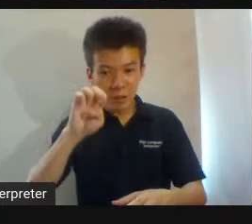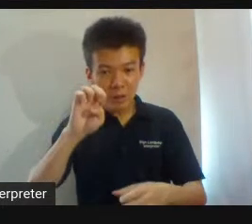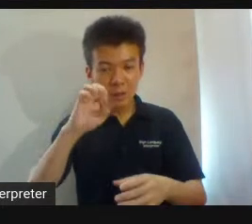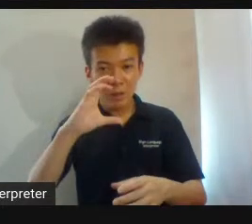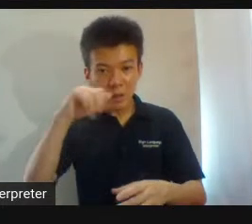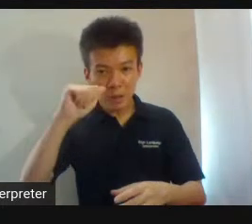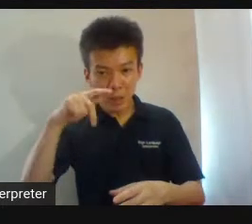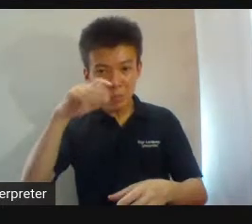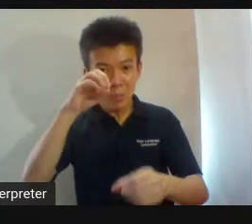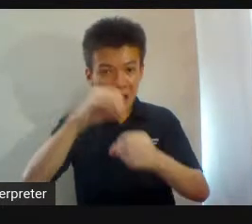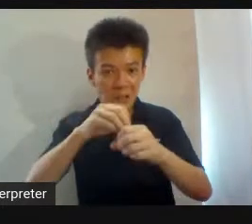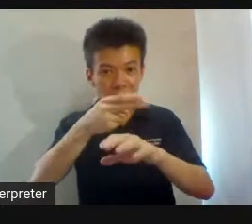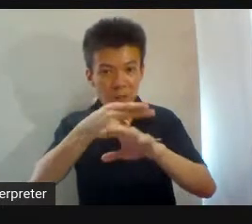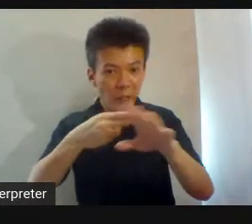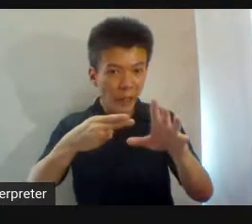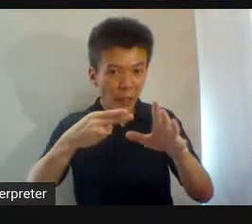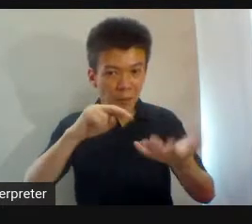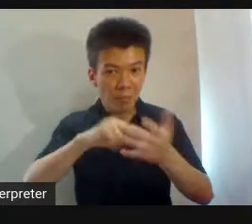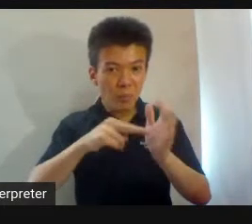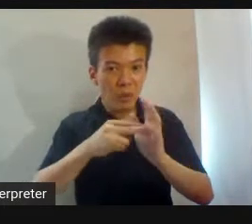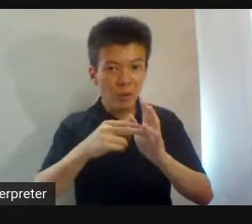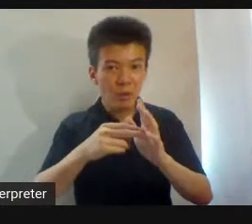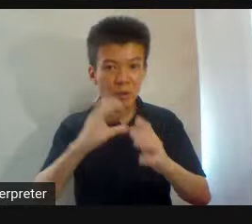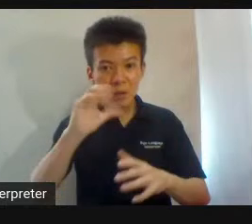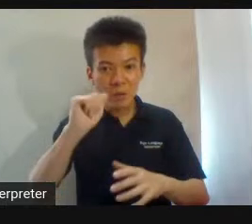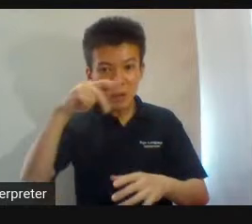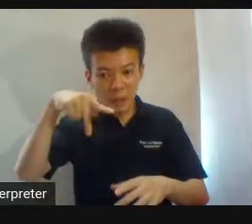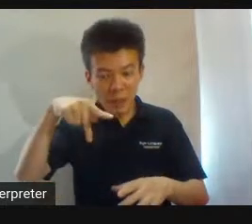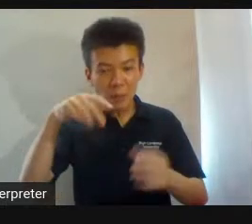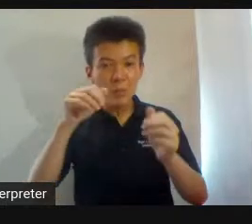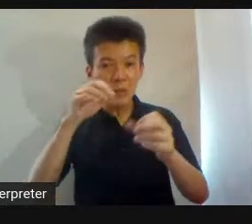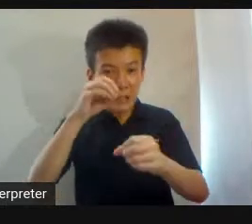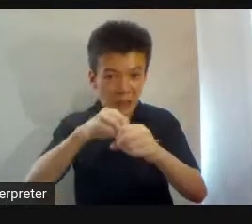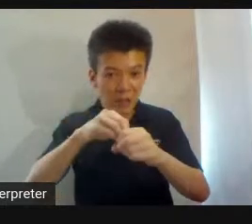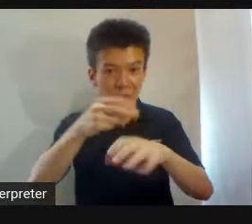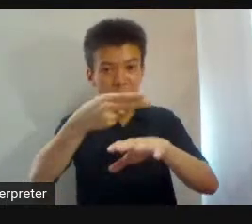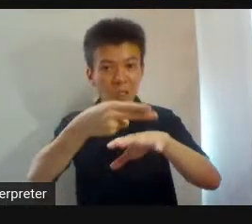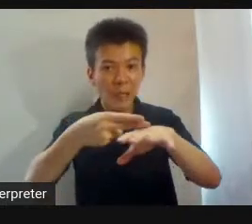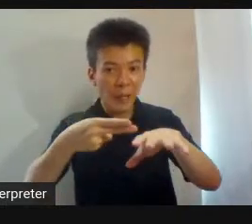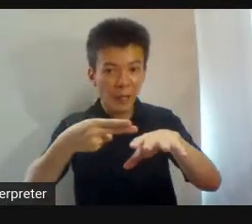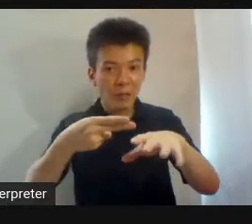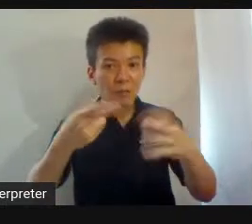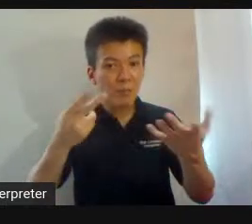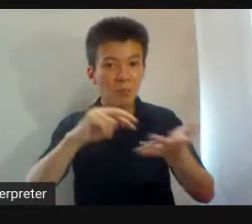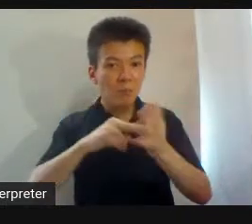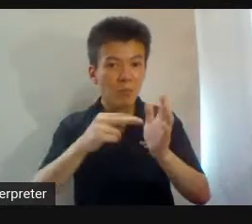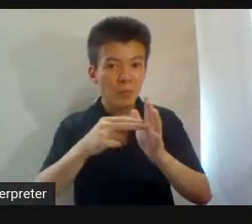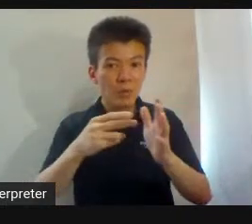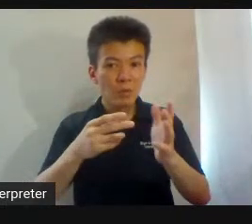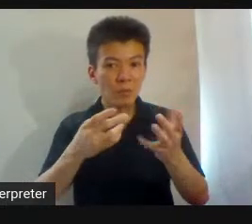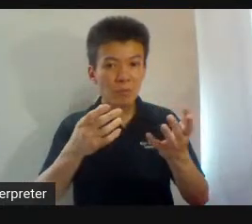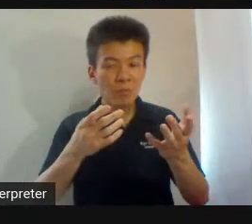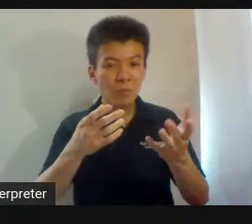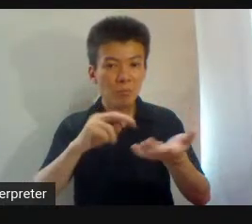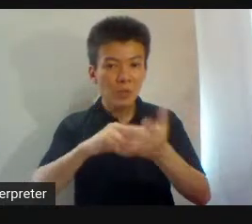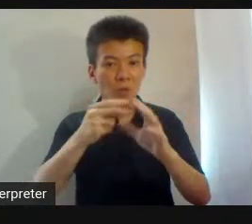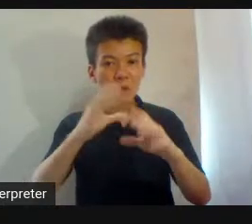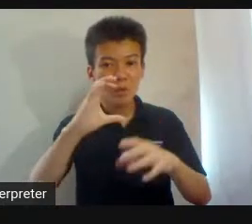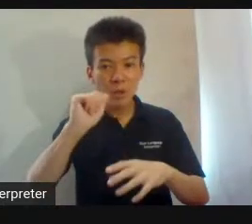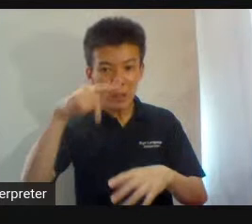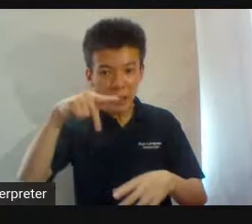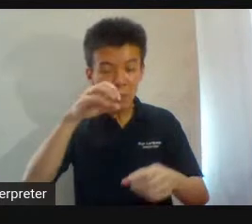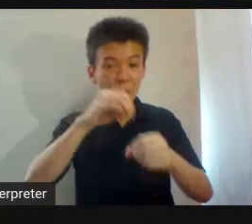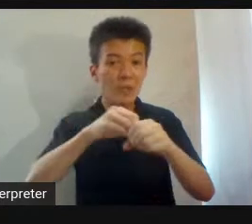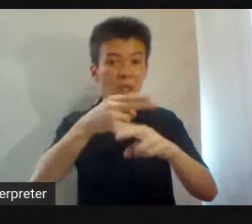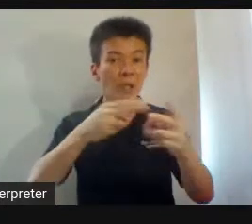anybody take a guess what that means for a person with a cap in his hand or in her hand?